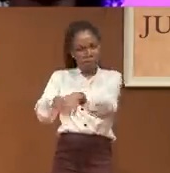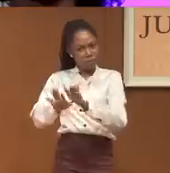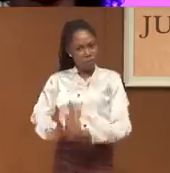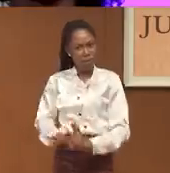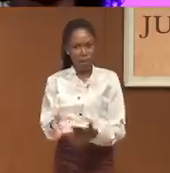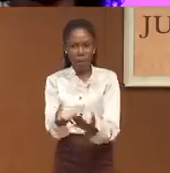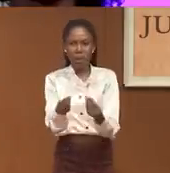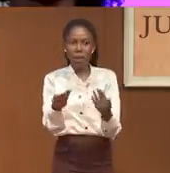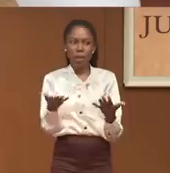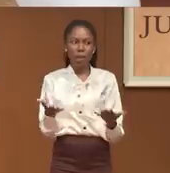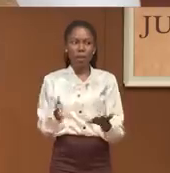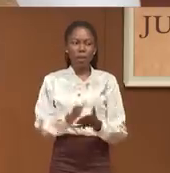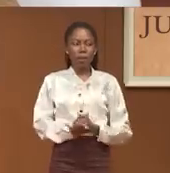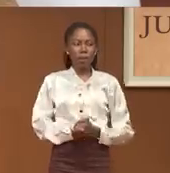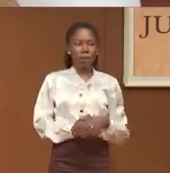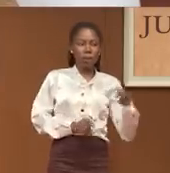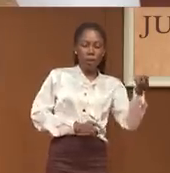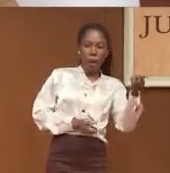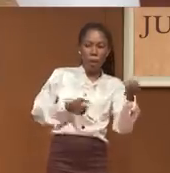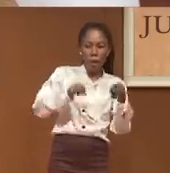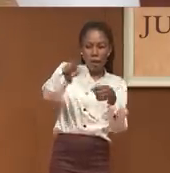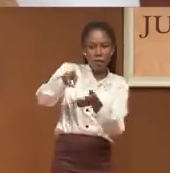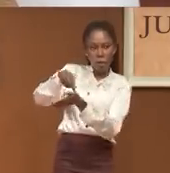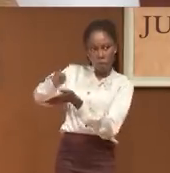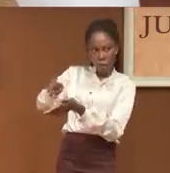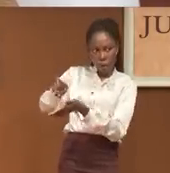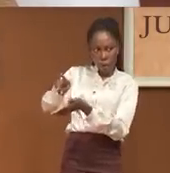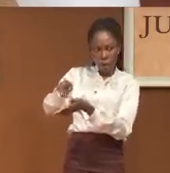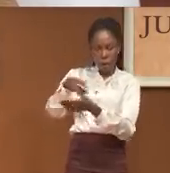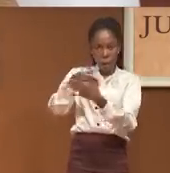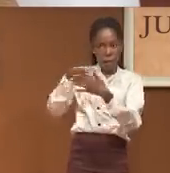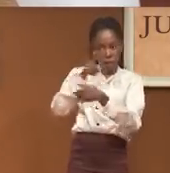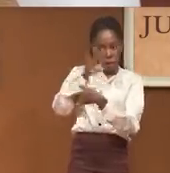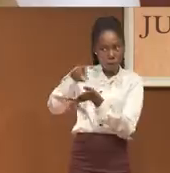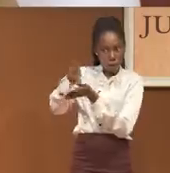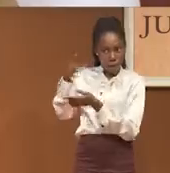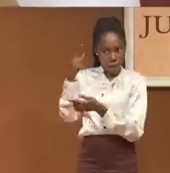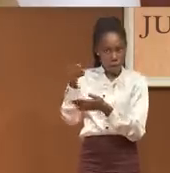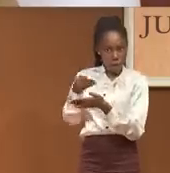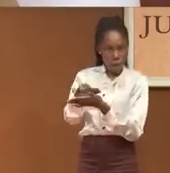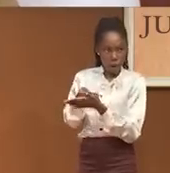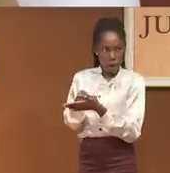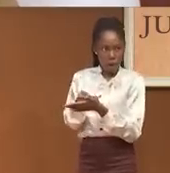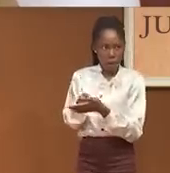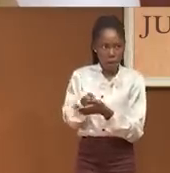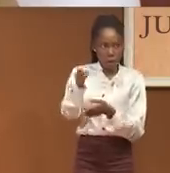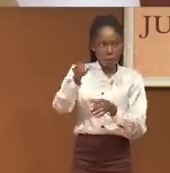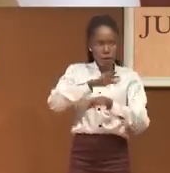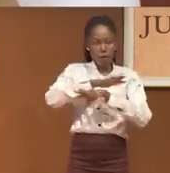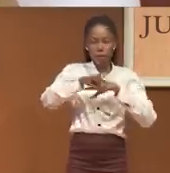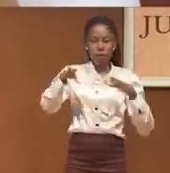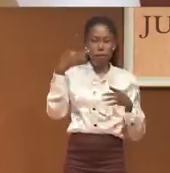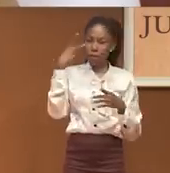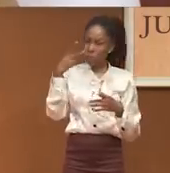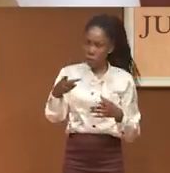and good. I want my money. When you paid deposits. Yes. Before you paid the deposit. Yes. You didn't have a